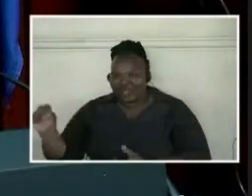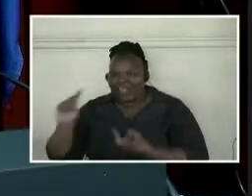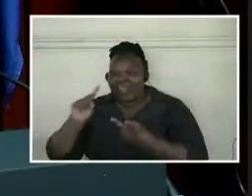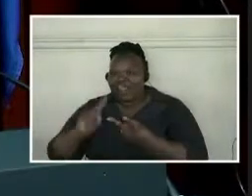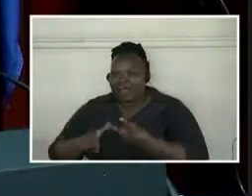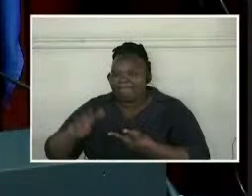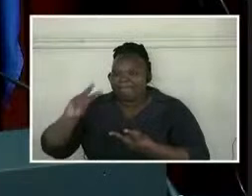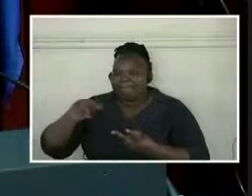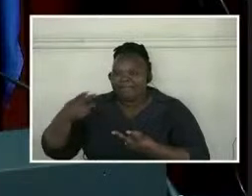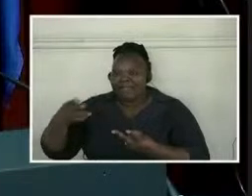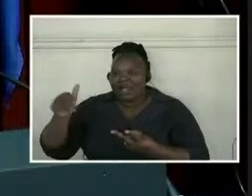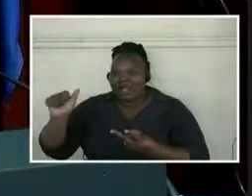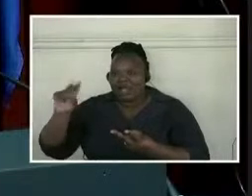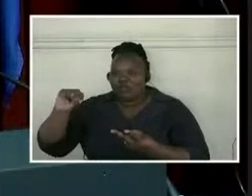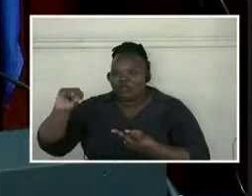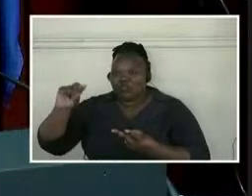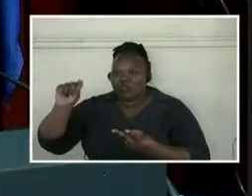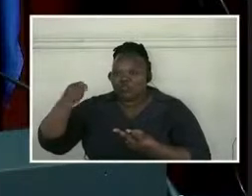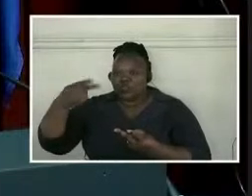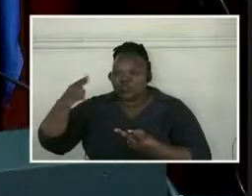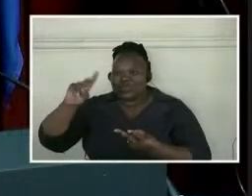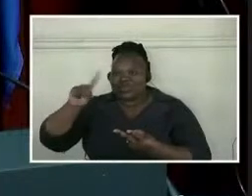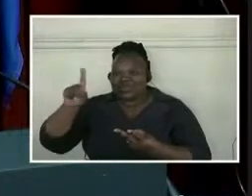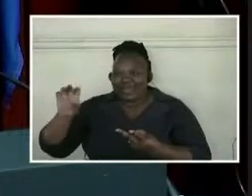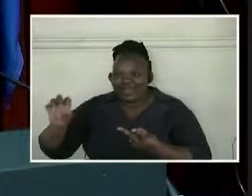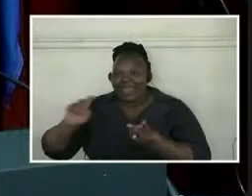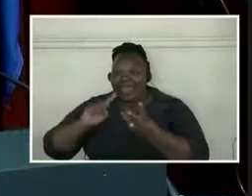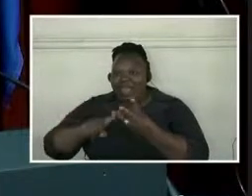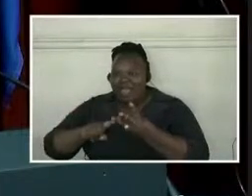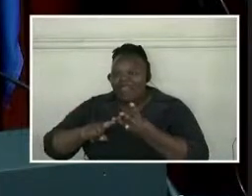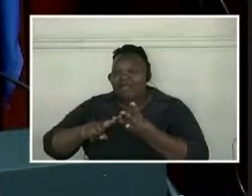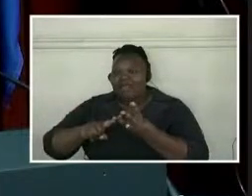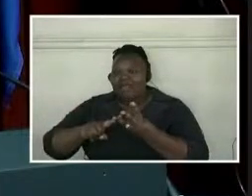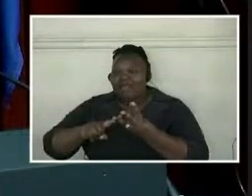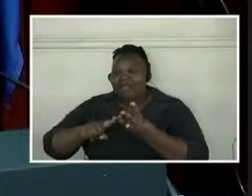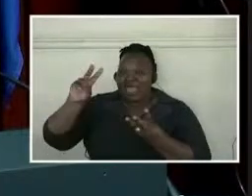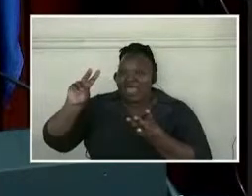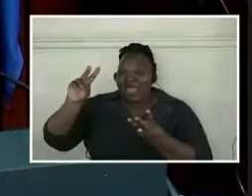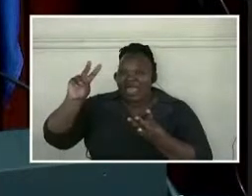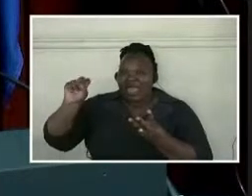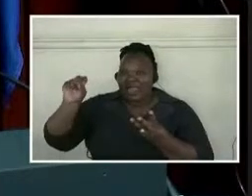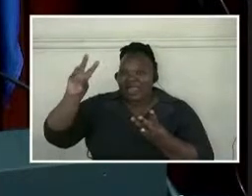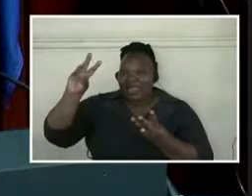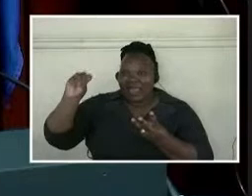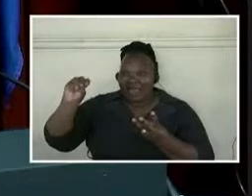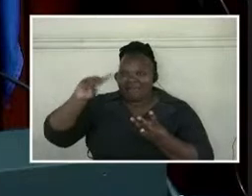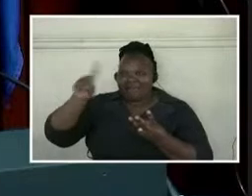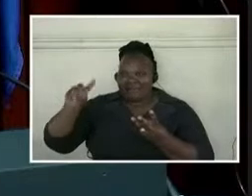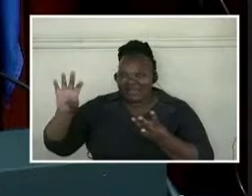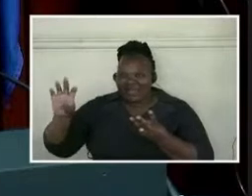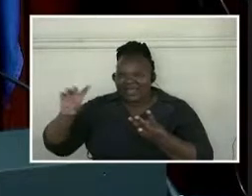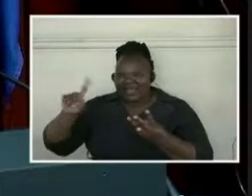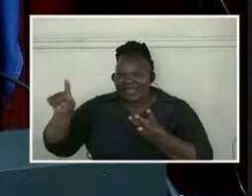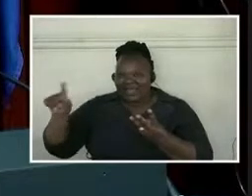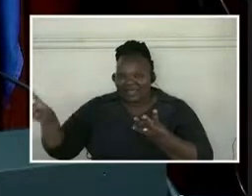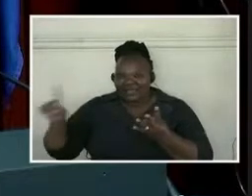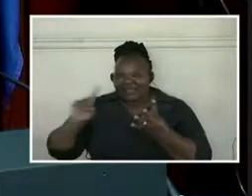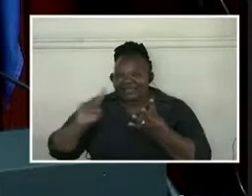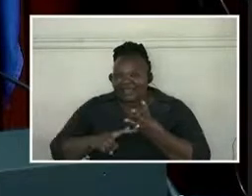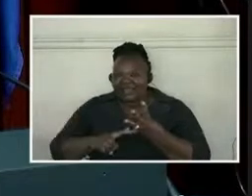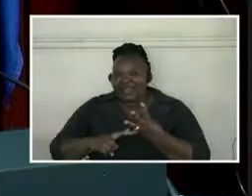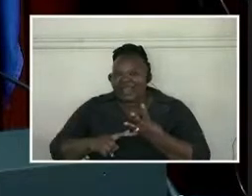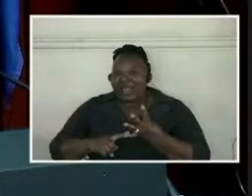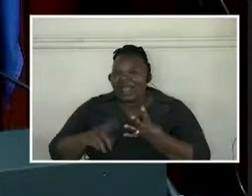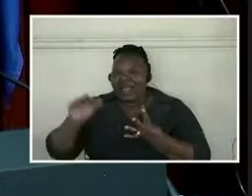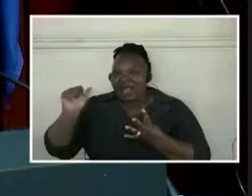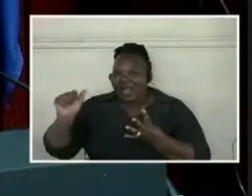um zimco and alfred duma with an overall budget of 52 million eight hundred thousand we will